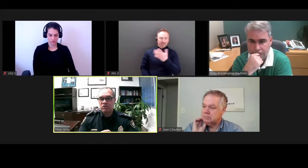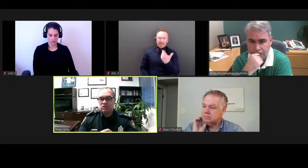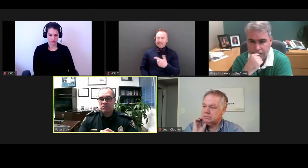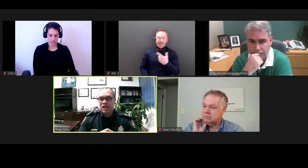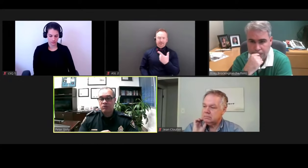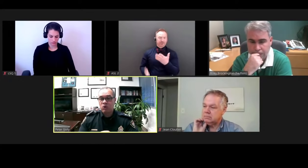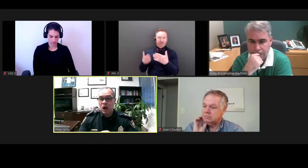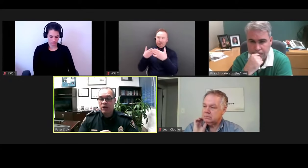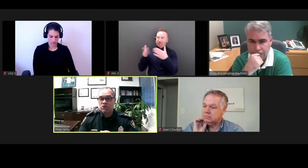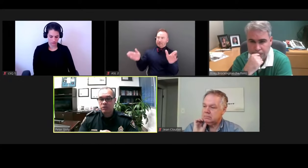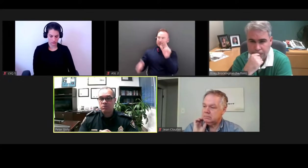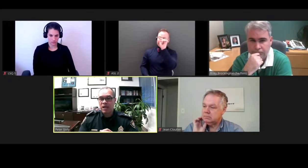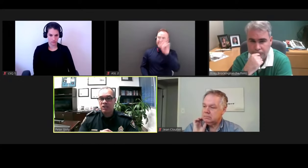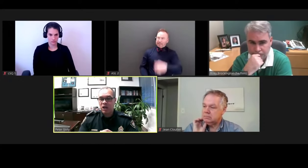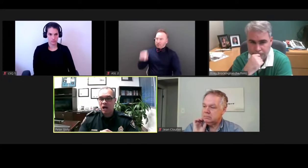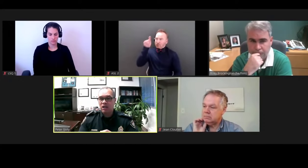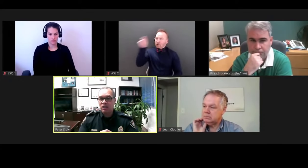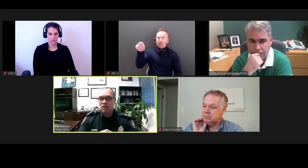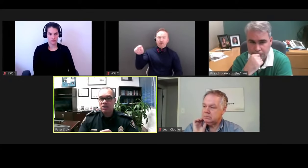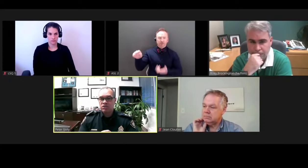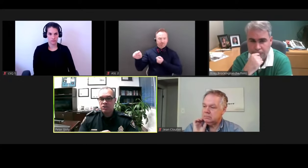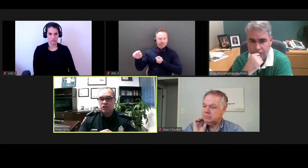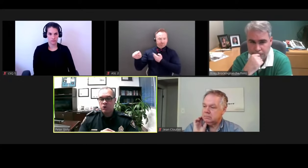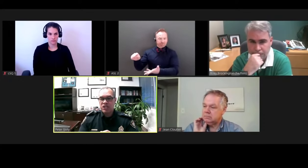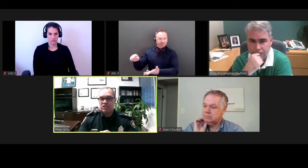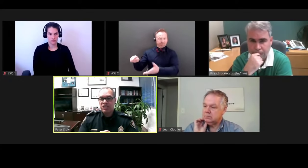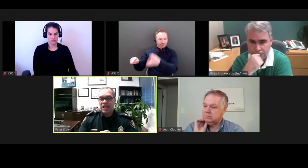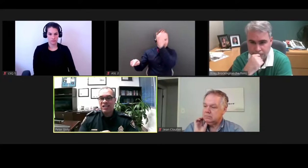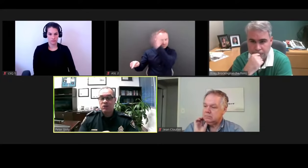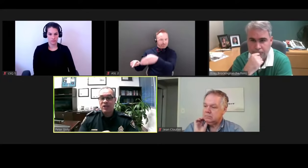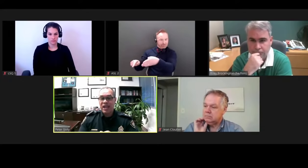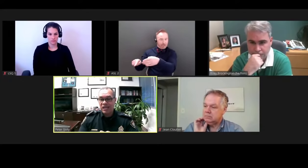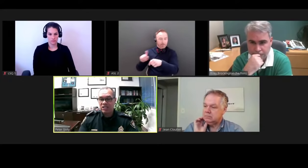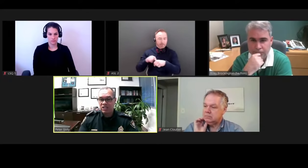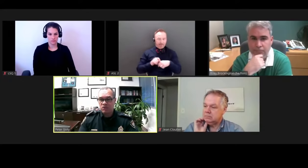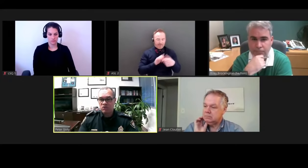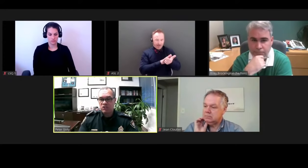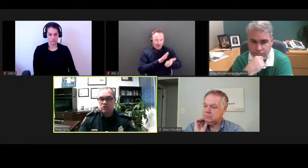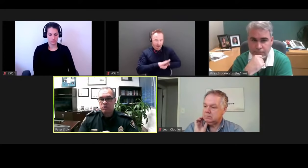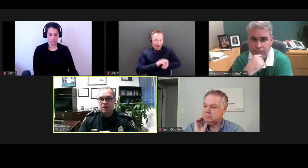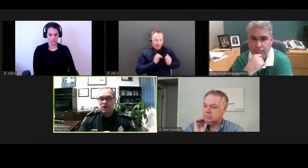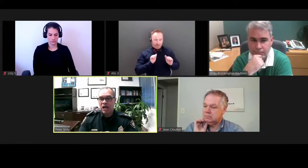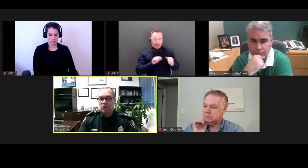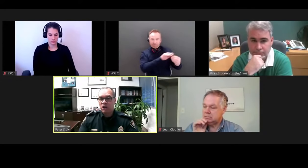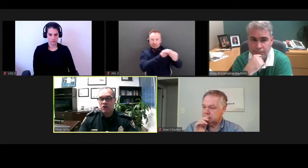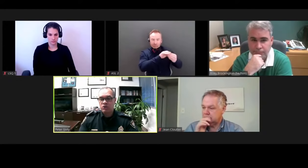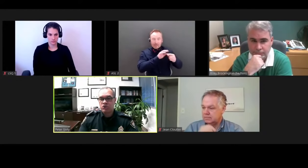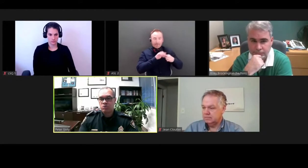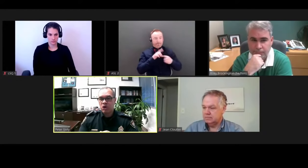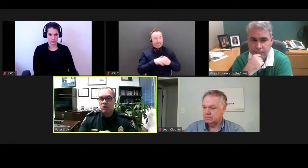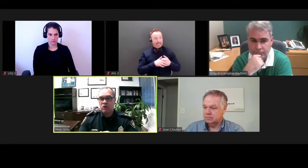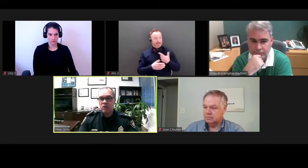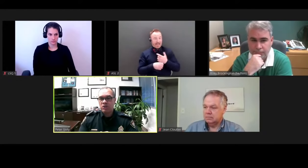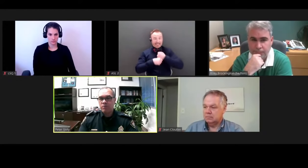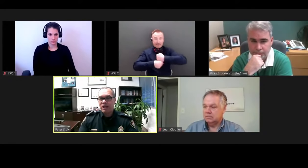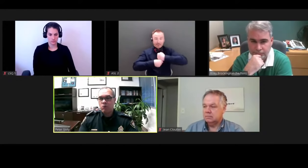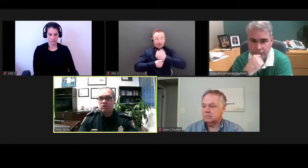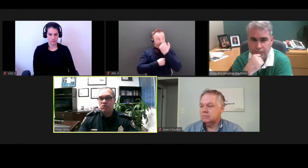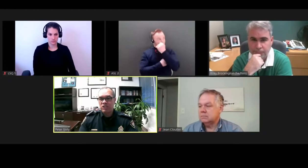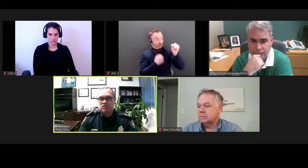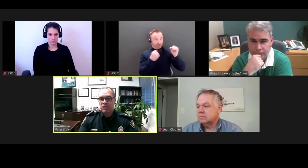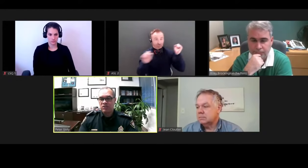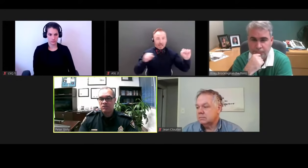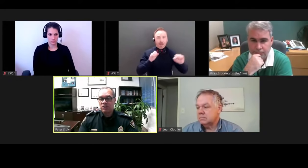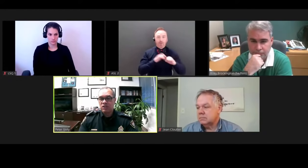Police Services Act requires me by law to negotiate the end of any demonstration, no matter how large or small, no matter what